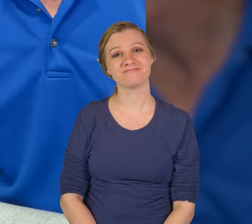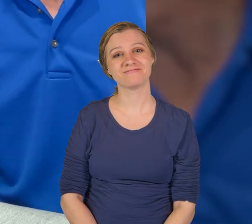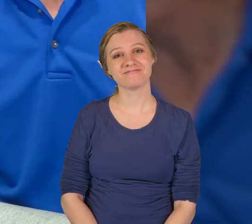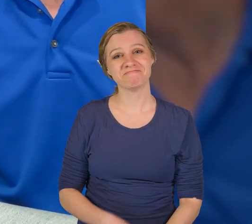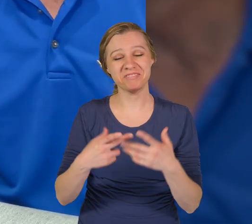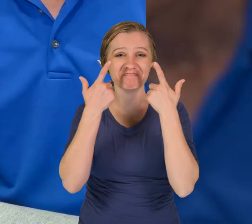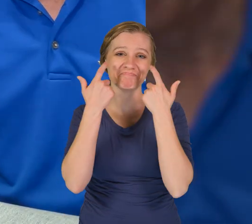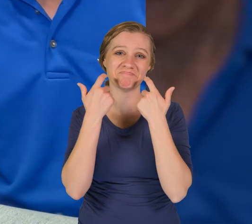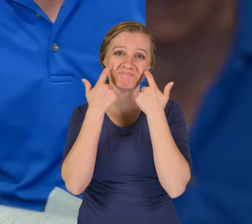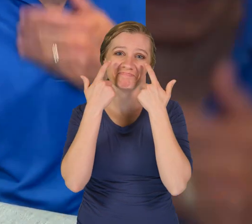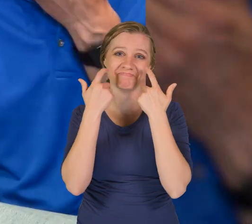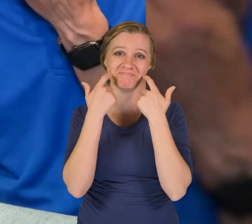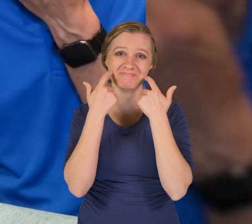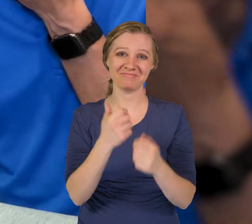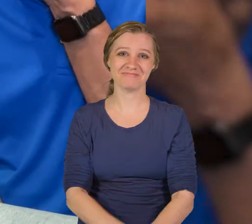fly.